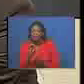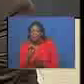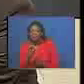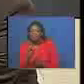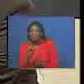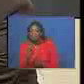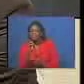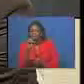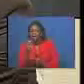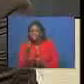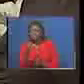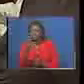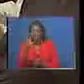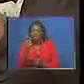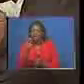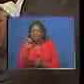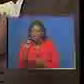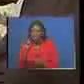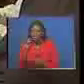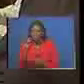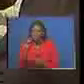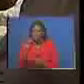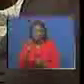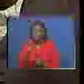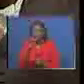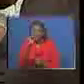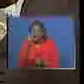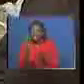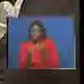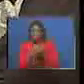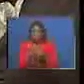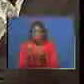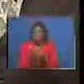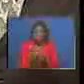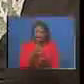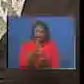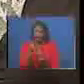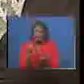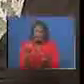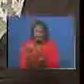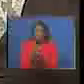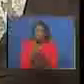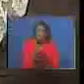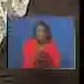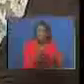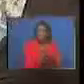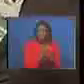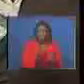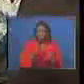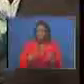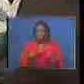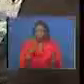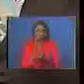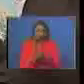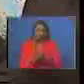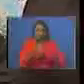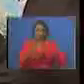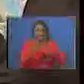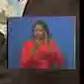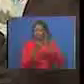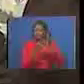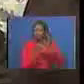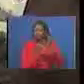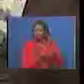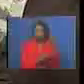Leonida Agnoso, Fevangeri, talk about Lilian, all these are people and the list